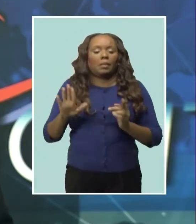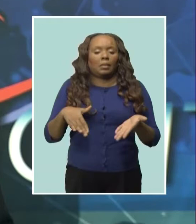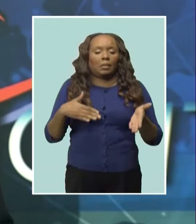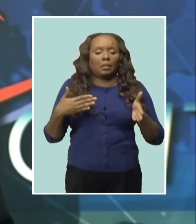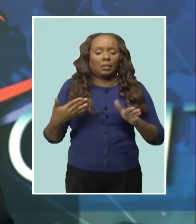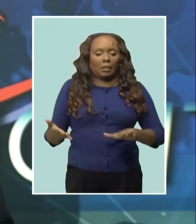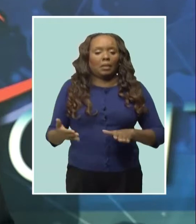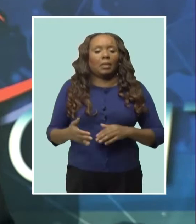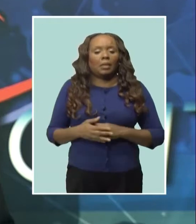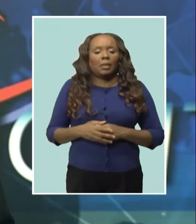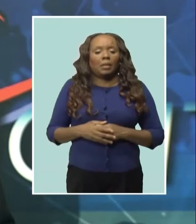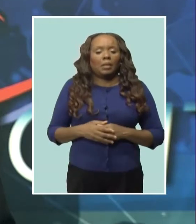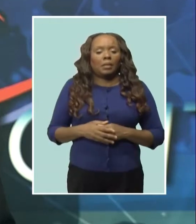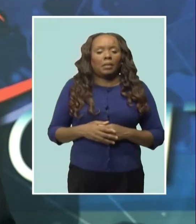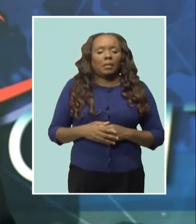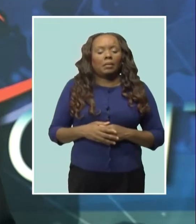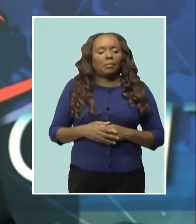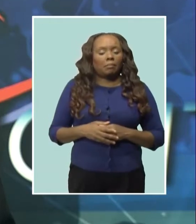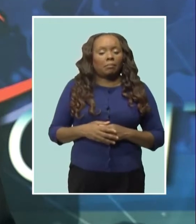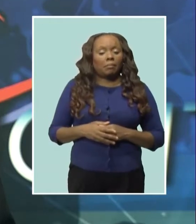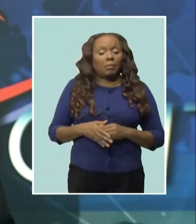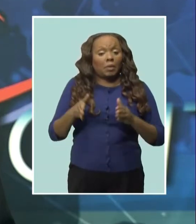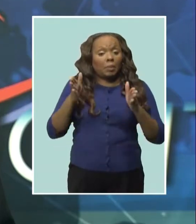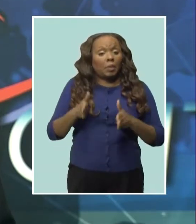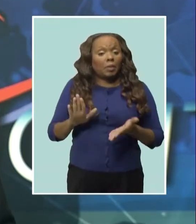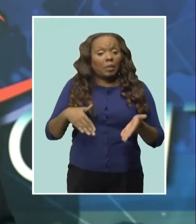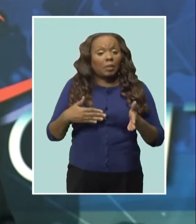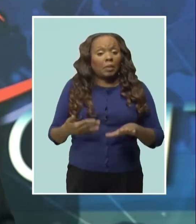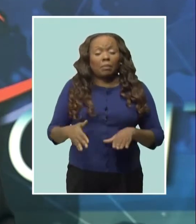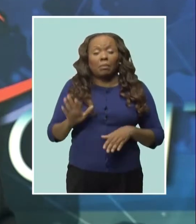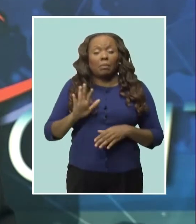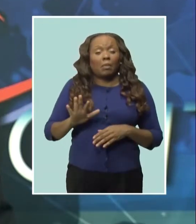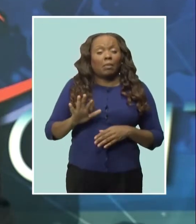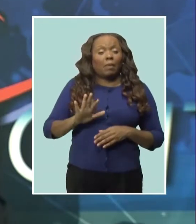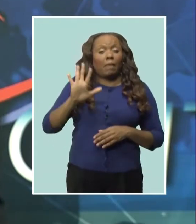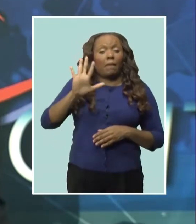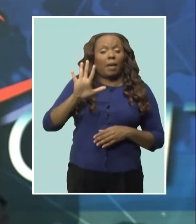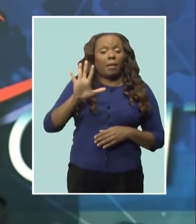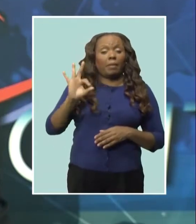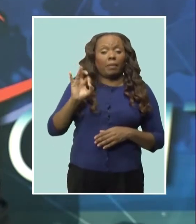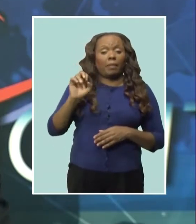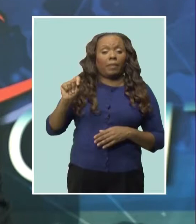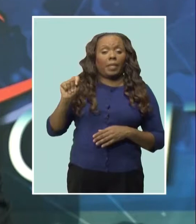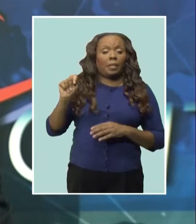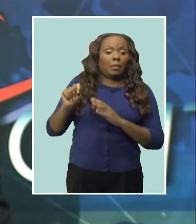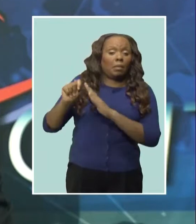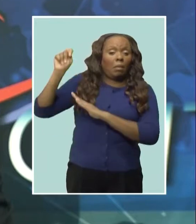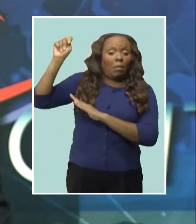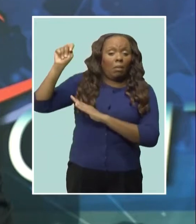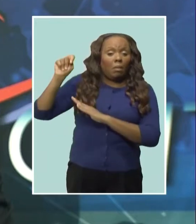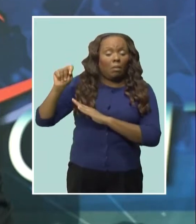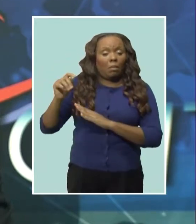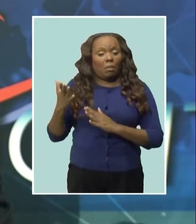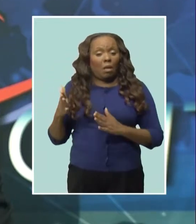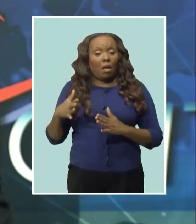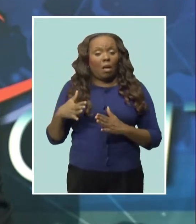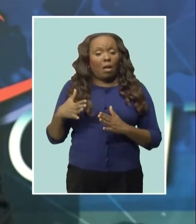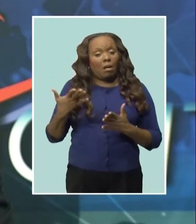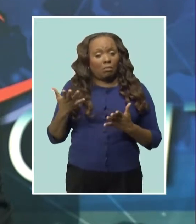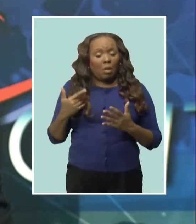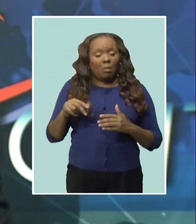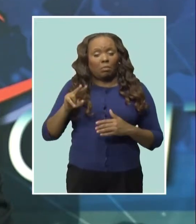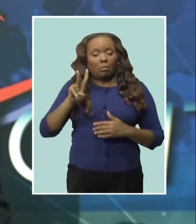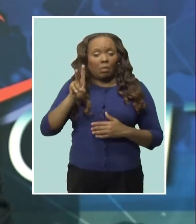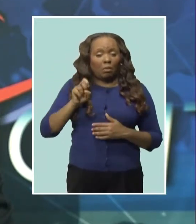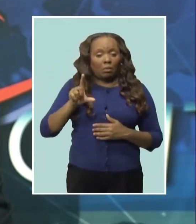a medical doctor. Police say the victim is about 5 feet 11 inches tall, of medium build, about 220